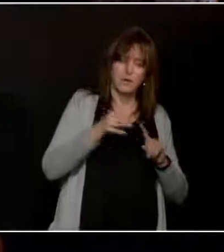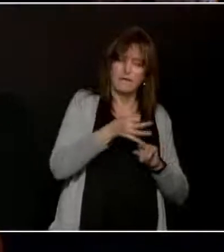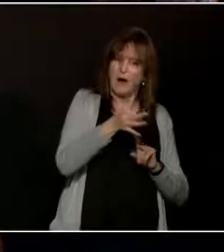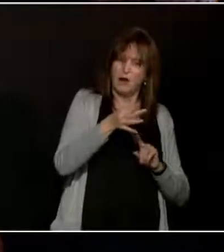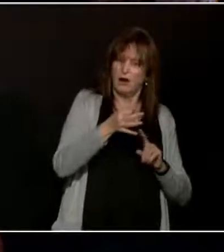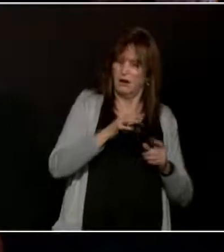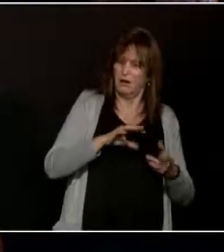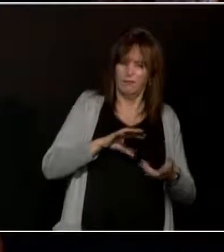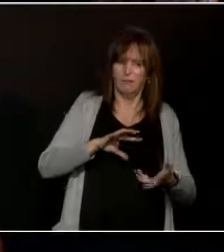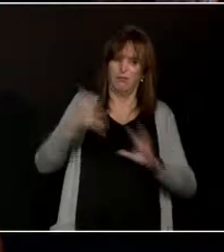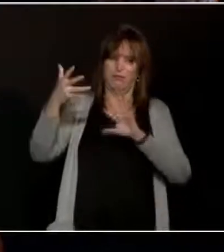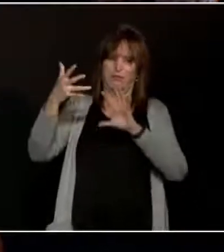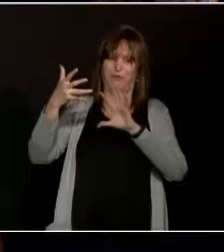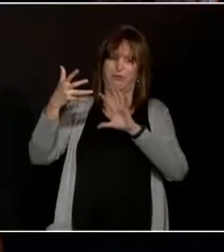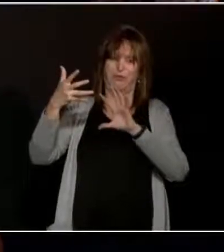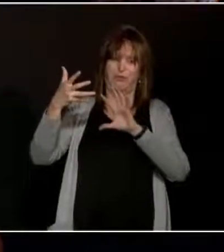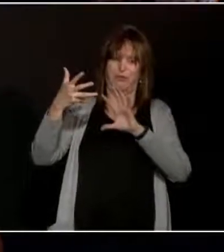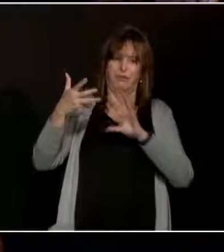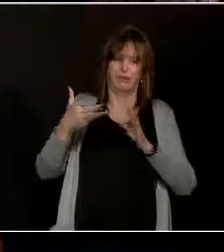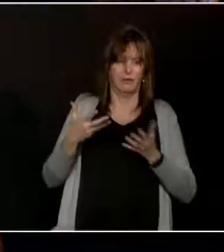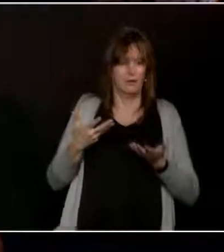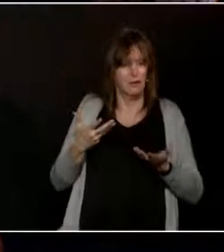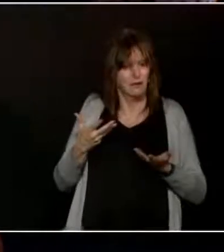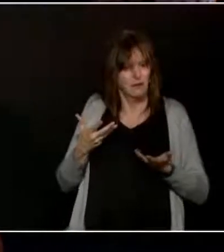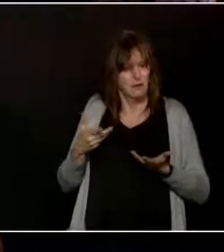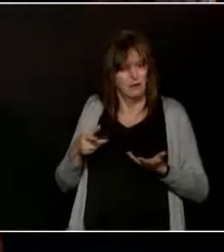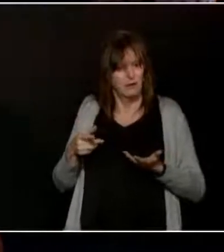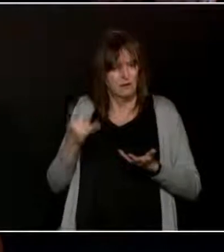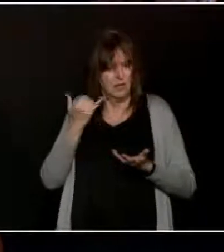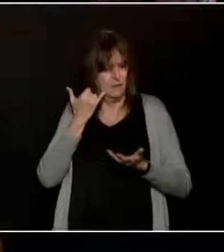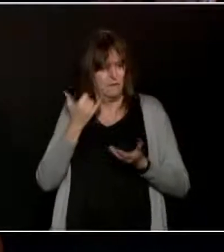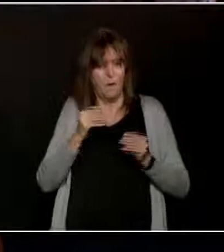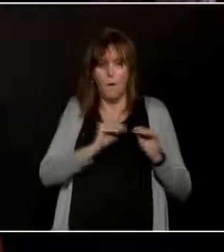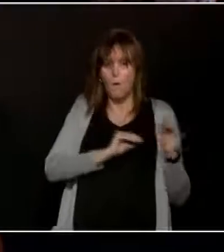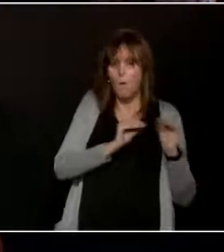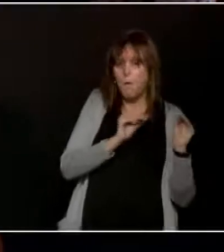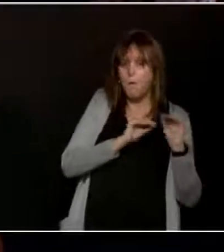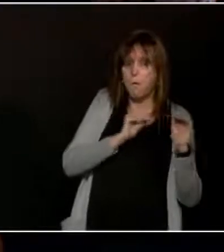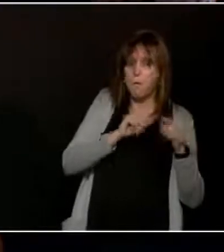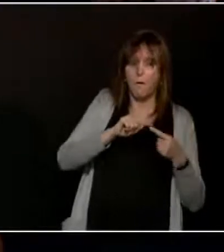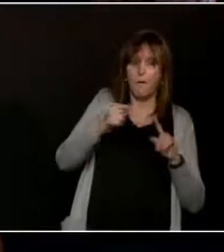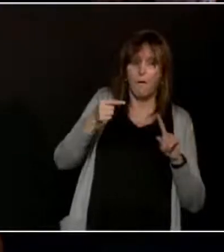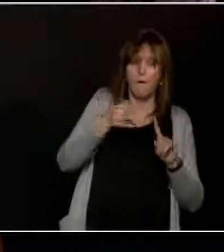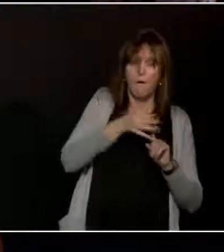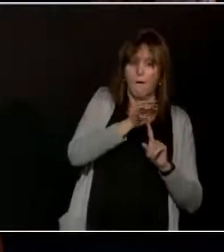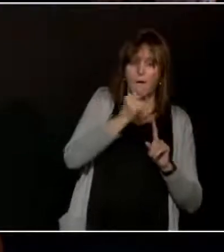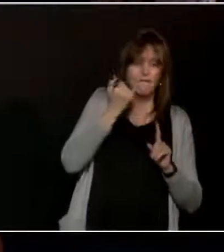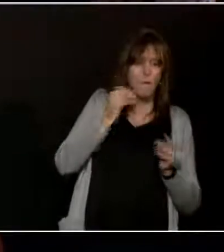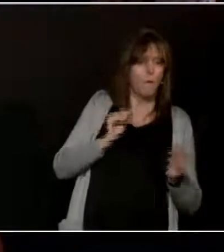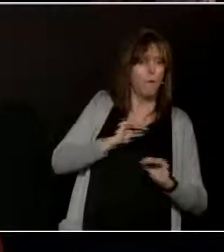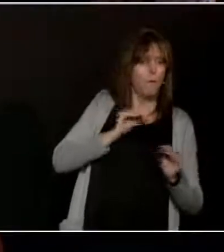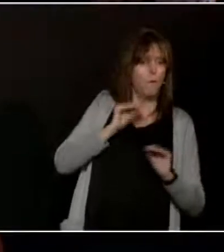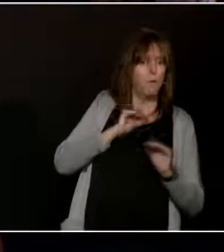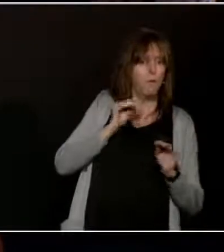substantially lower, or do you suspect that some of that, 20-25% now